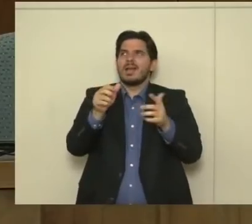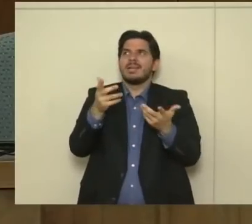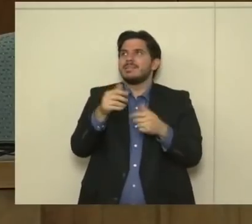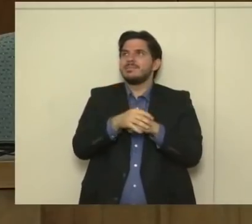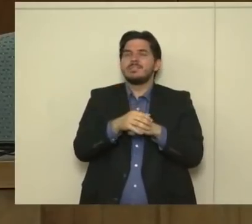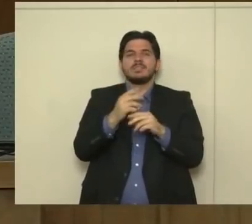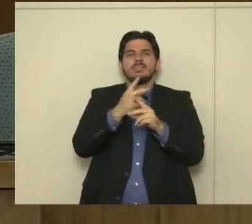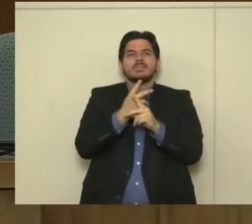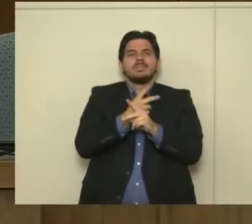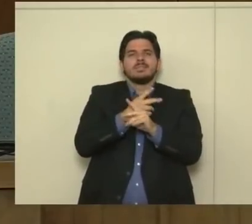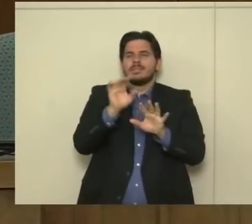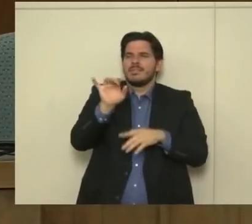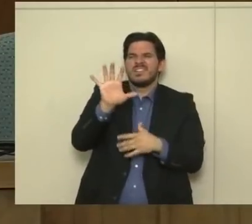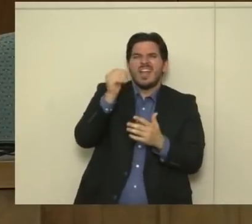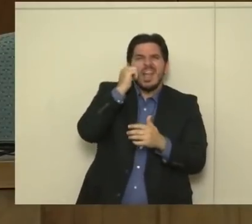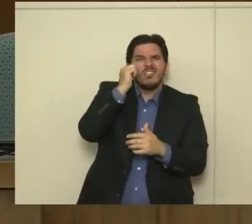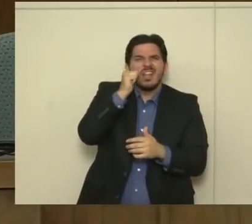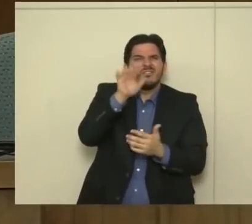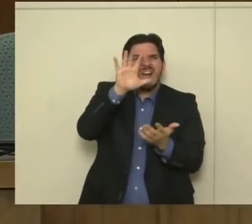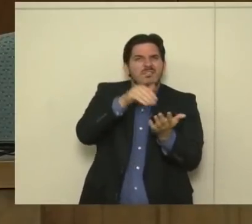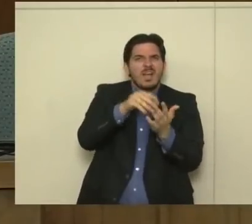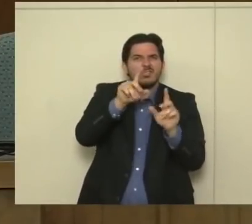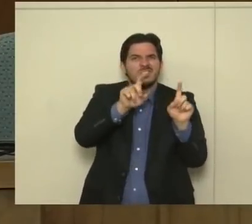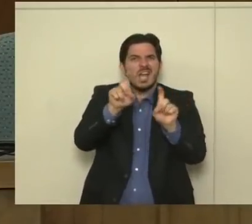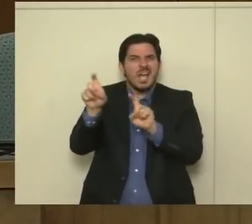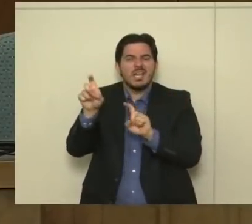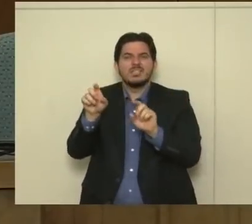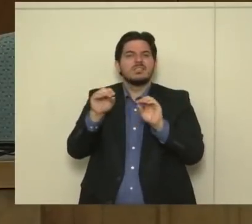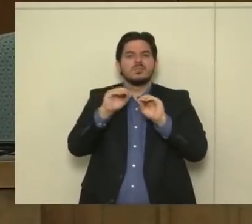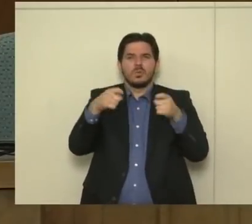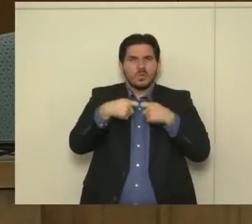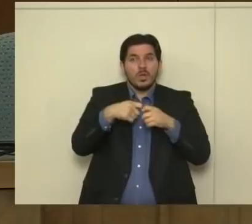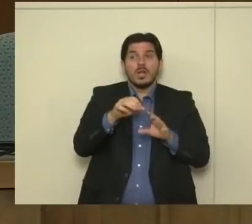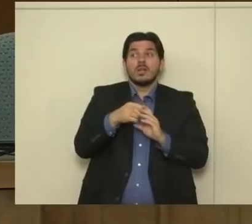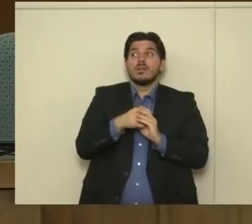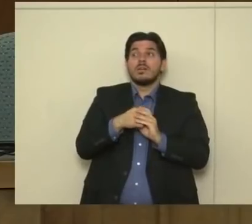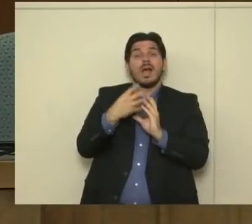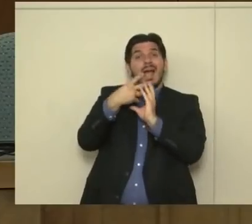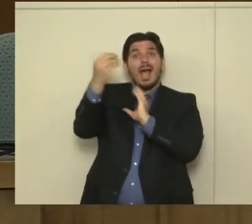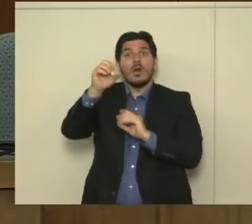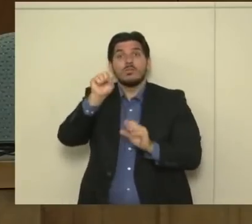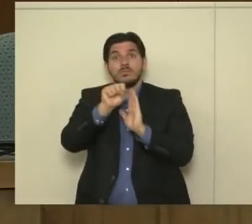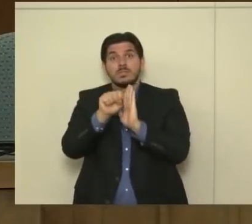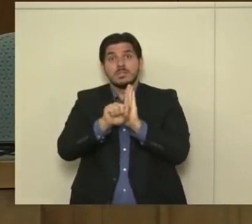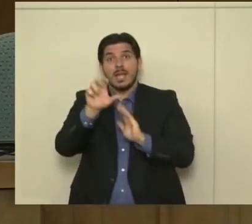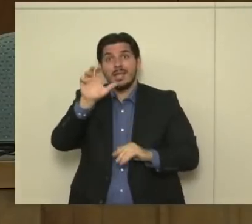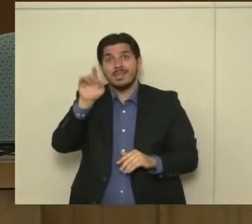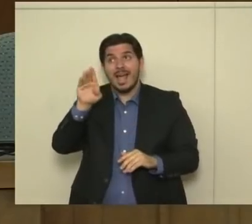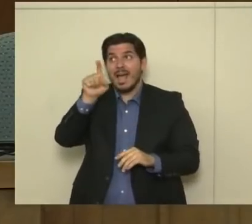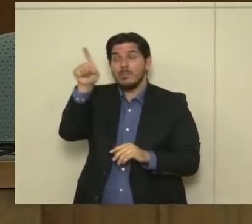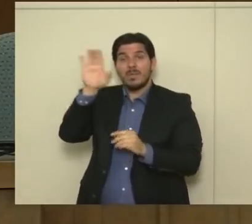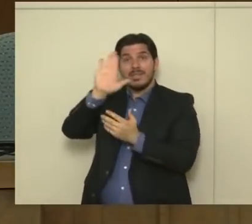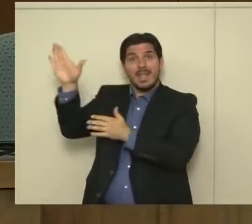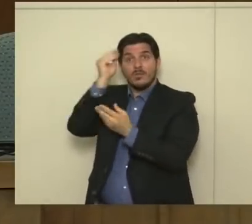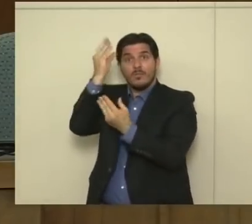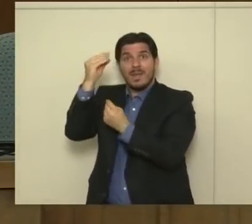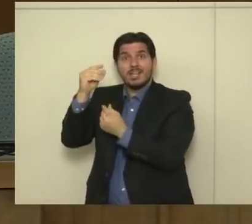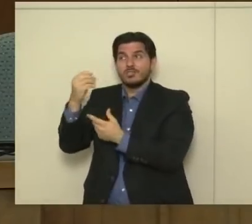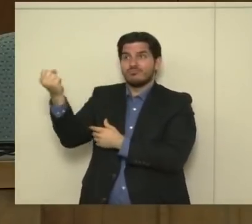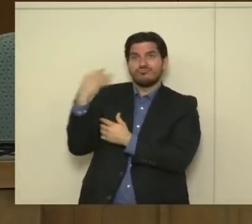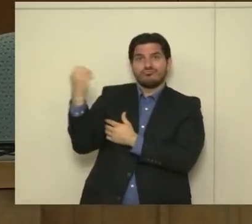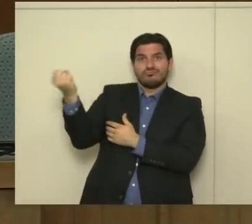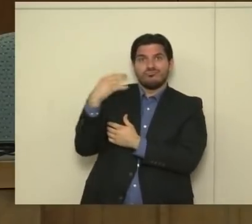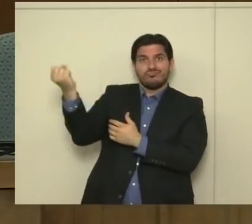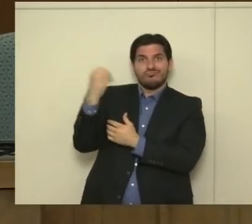5,000 test results a day without electronic. We do have out-of-state labs that fax us, although we're really honing down